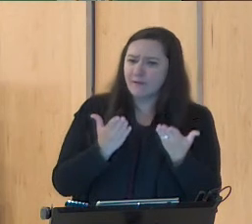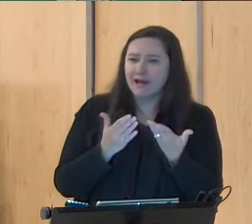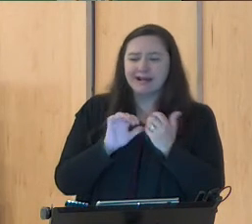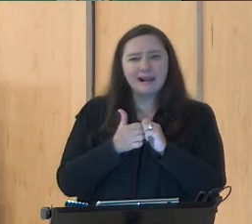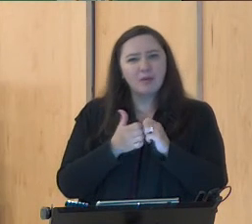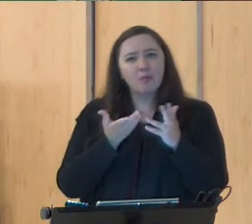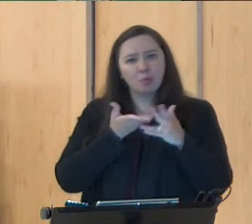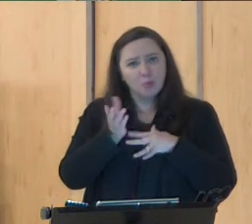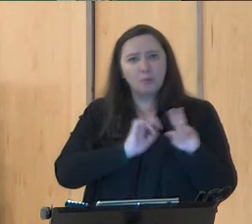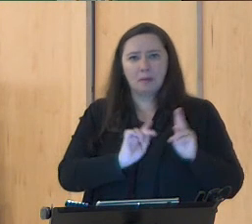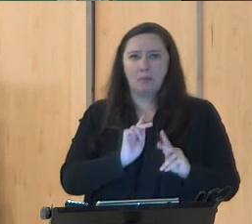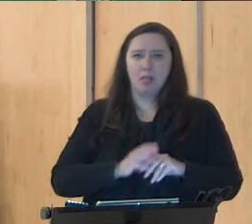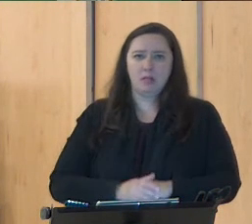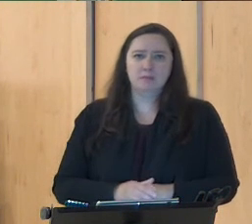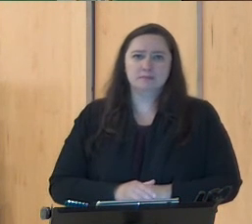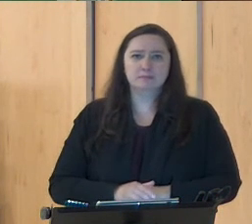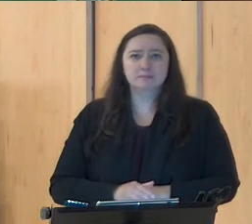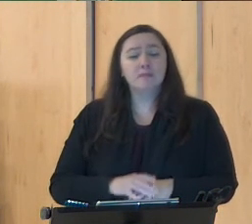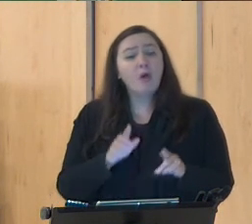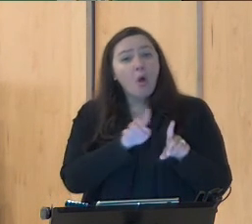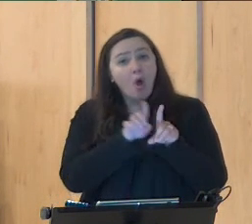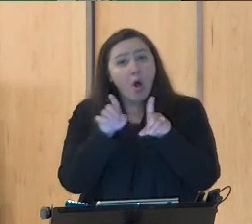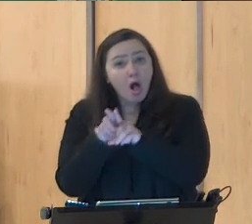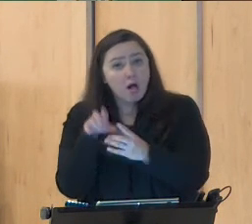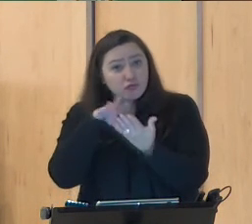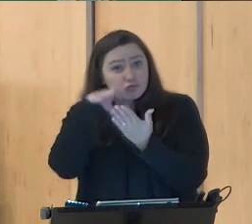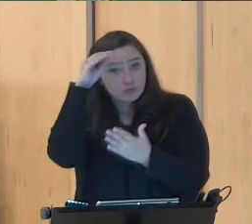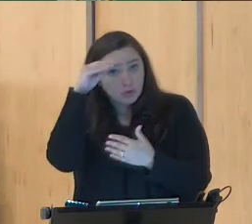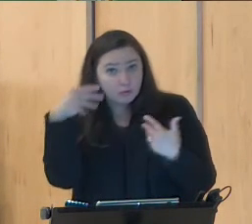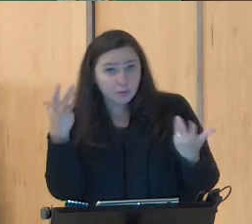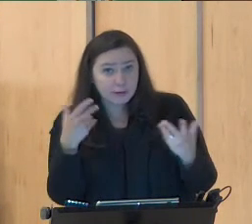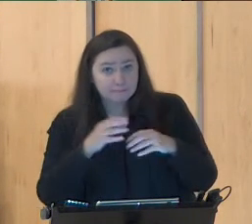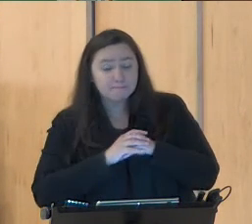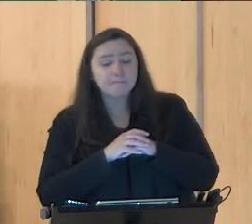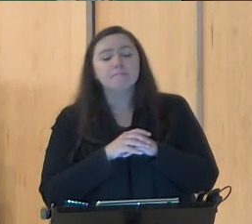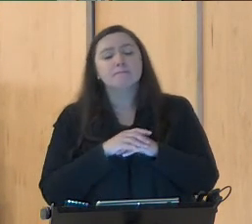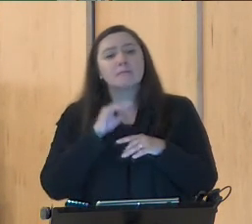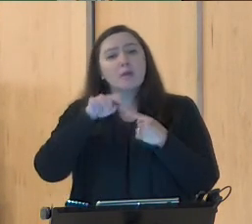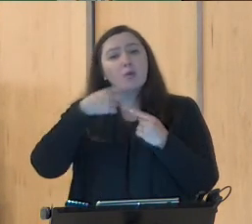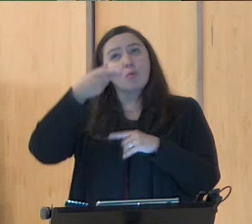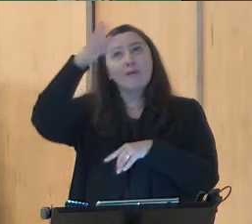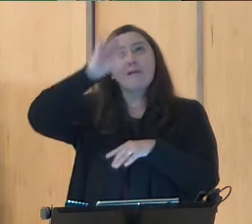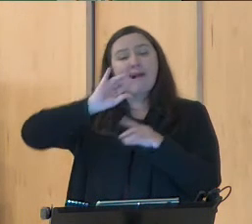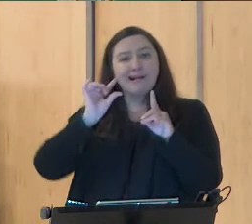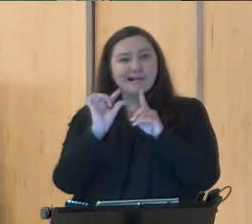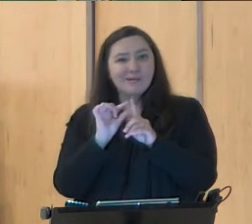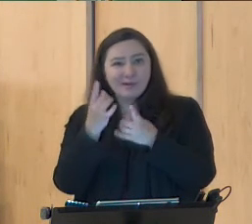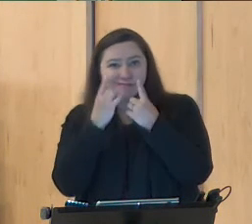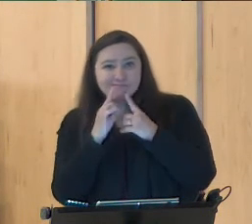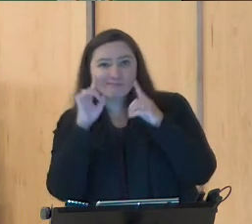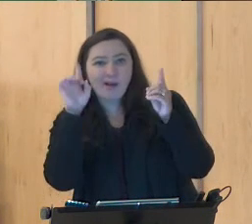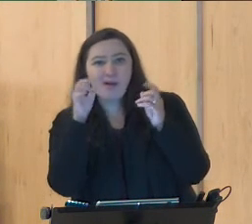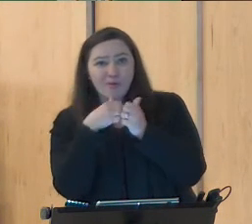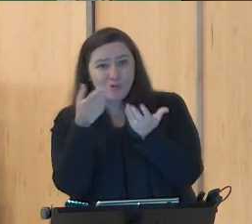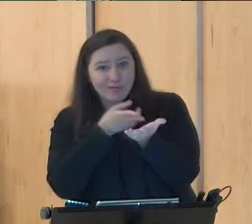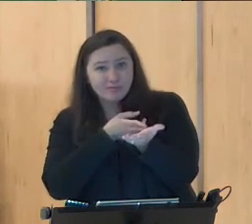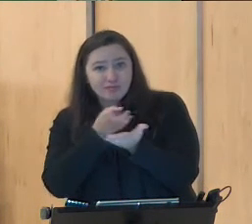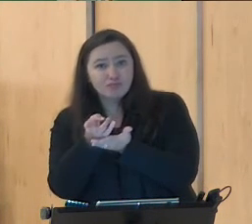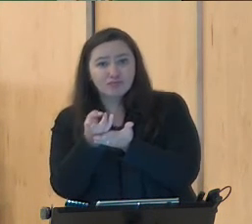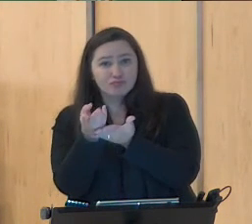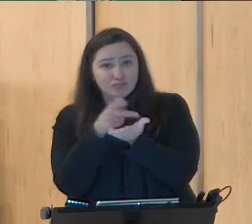people. And then we also learned that when God's word is proclaimed in its truth and